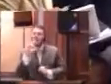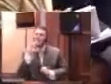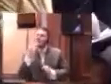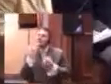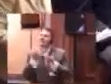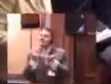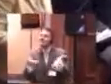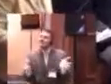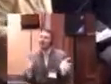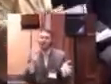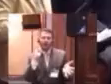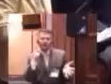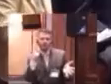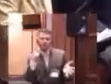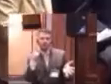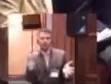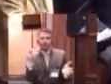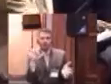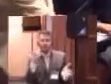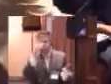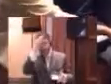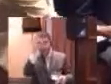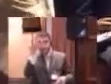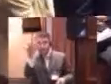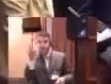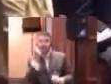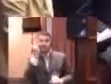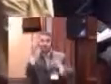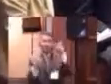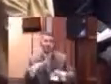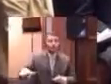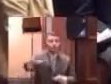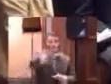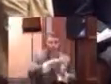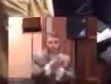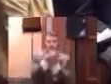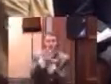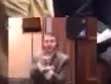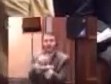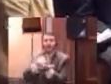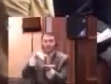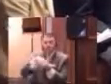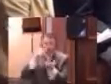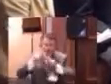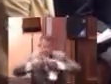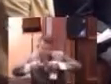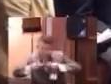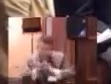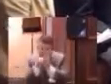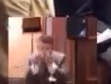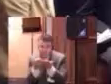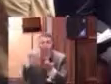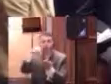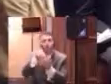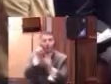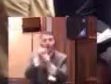all of us. In this session, we have to address major issues that would take us to